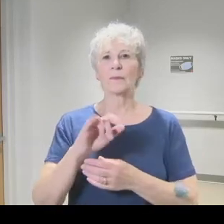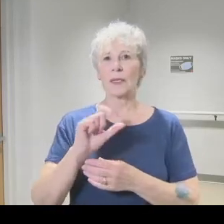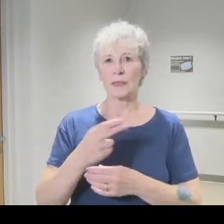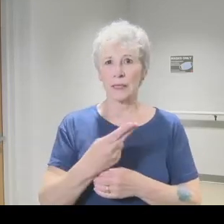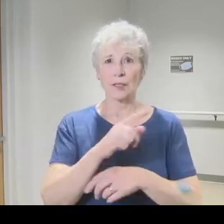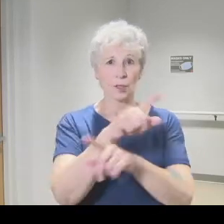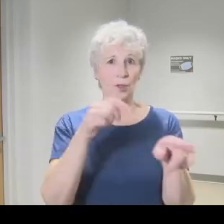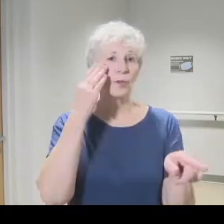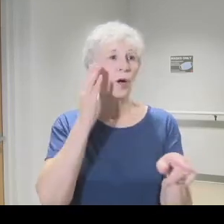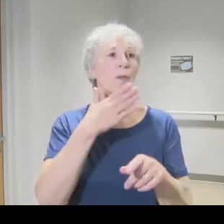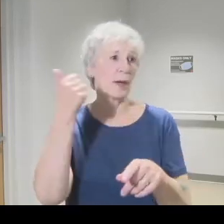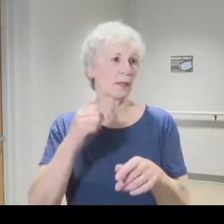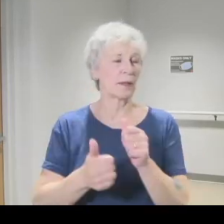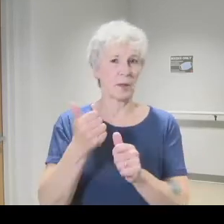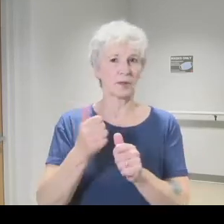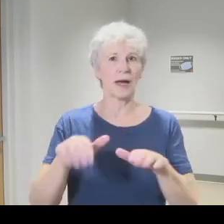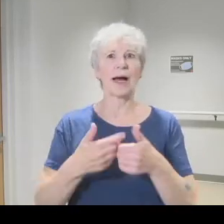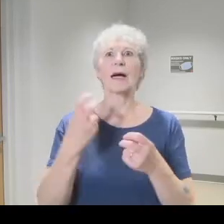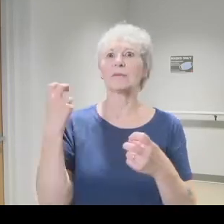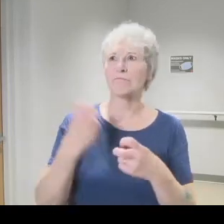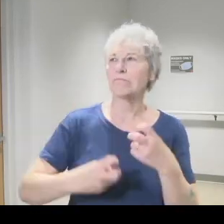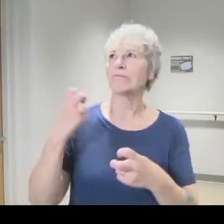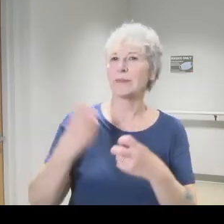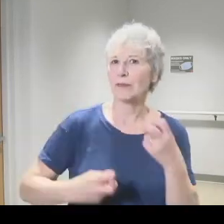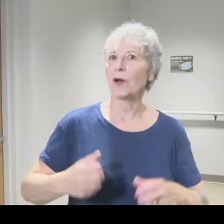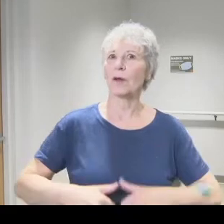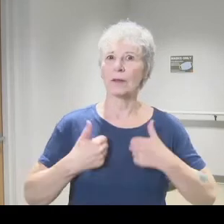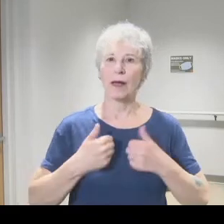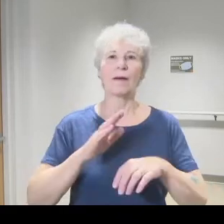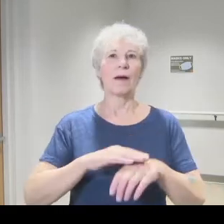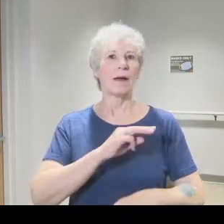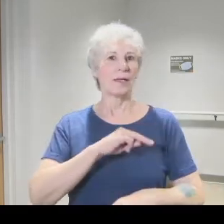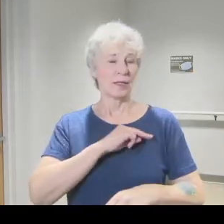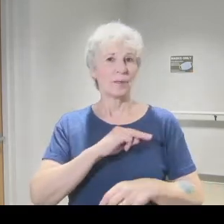than most, right, how difficult life can be on the mission field. Jeremy and Kayla are